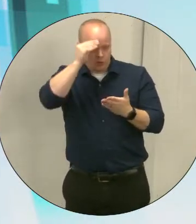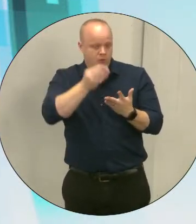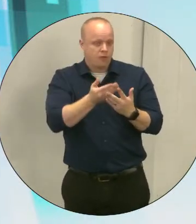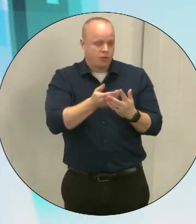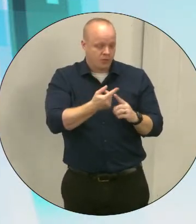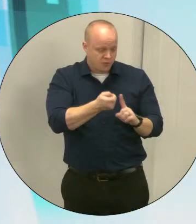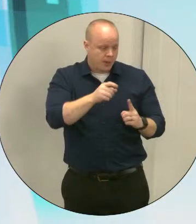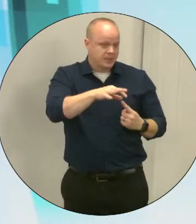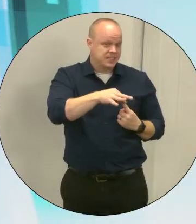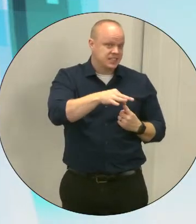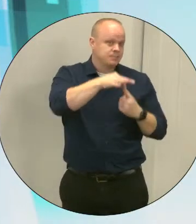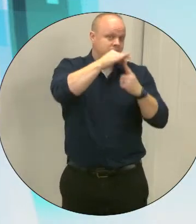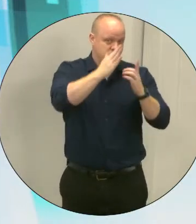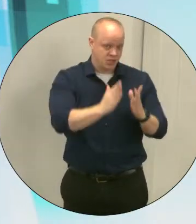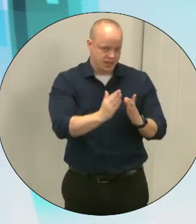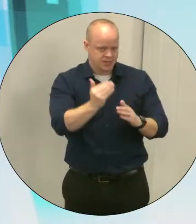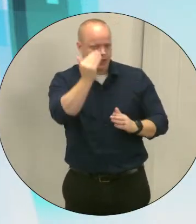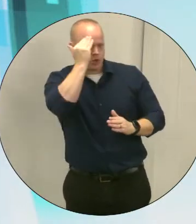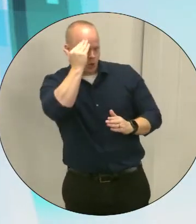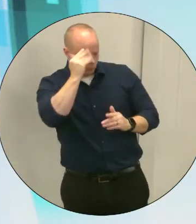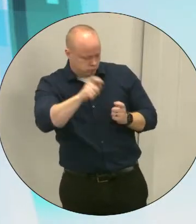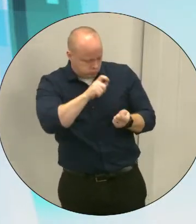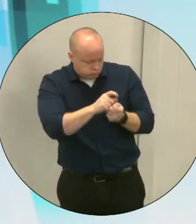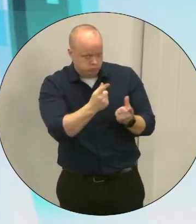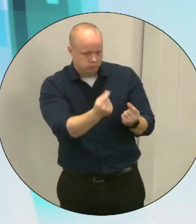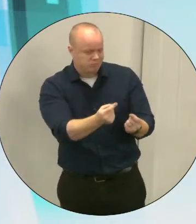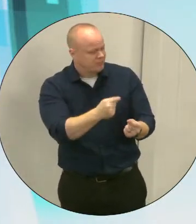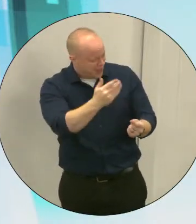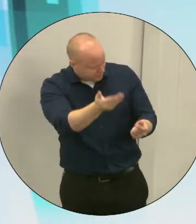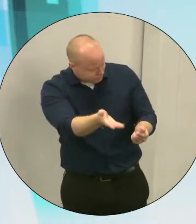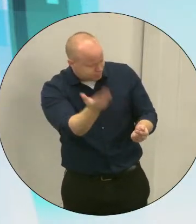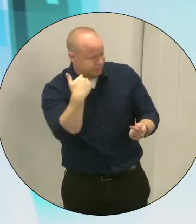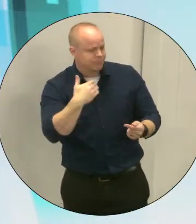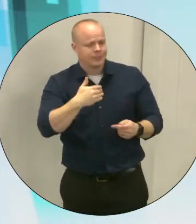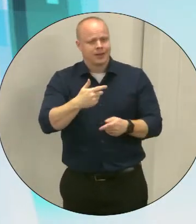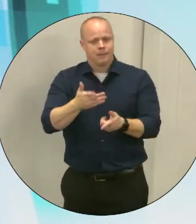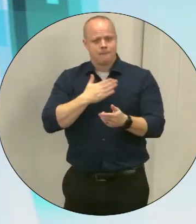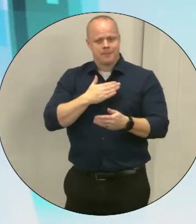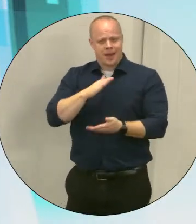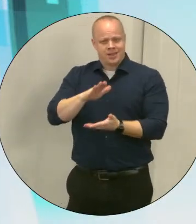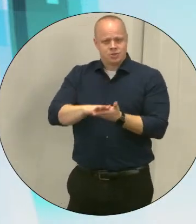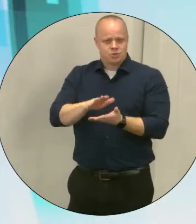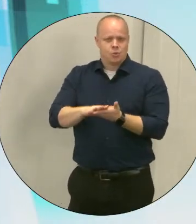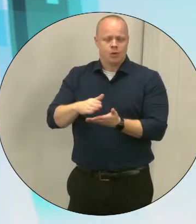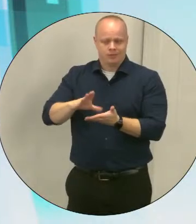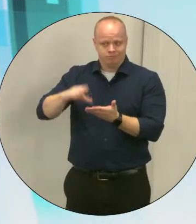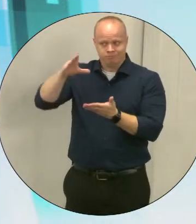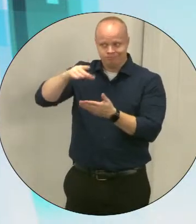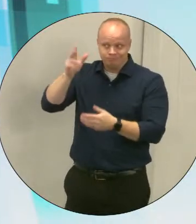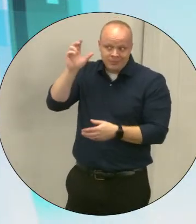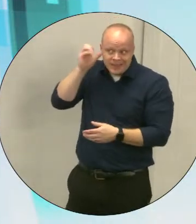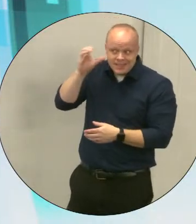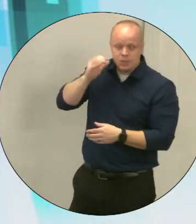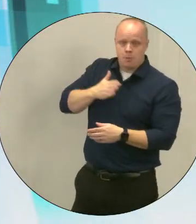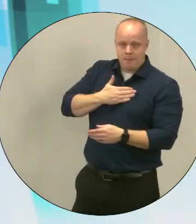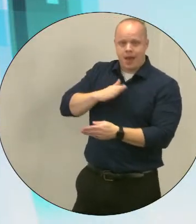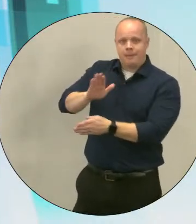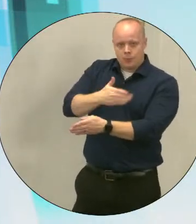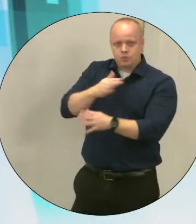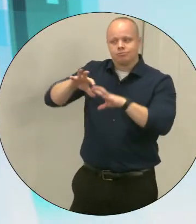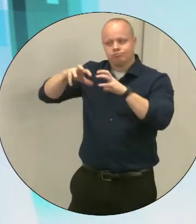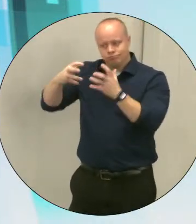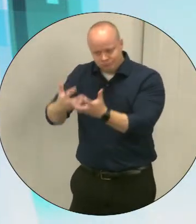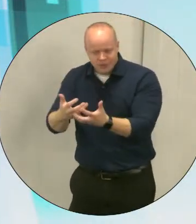knows what they are doing. I invite you to come to my school and listen to my music ensembles and see what can be accomplished by a highly qualified